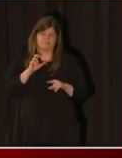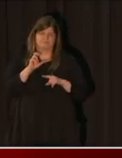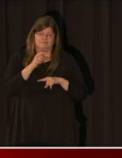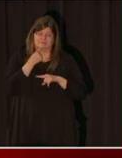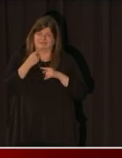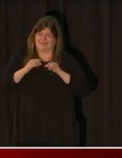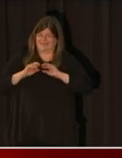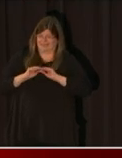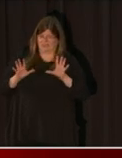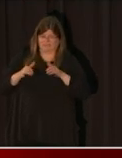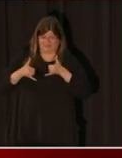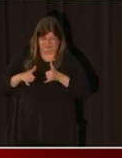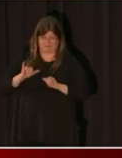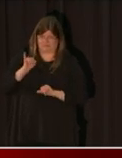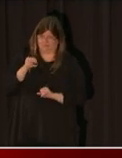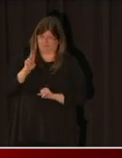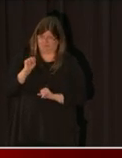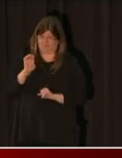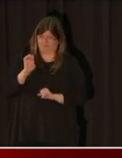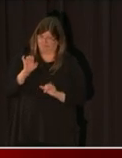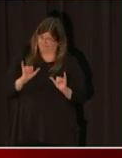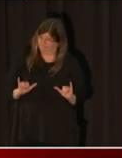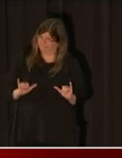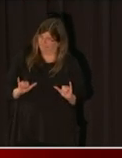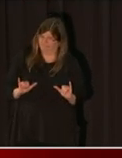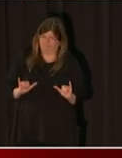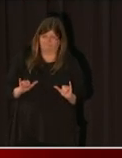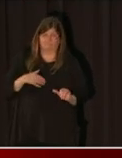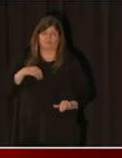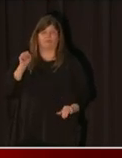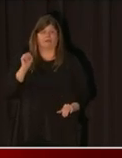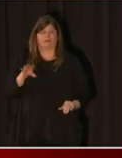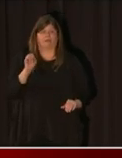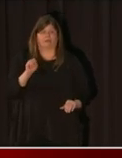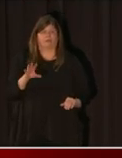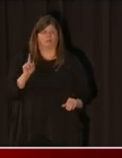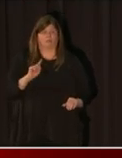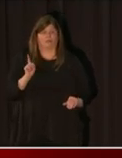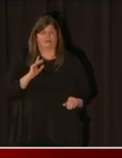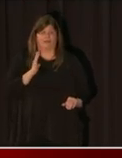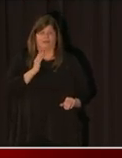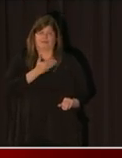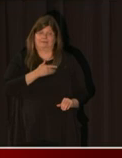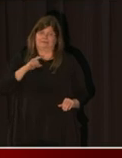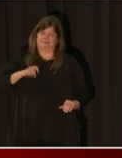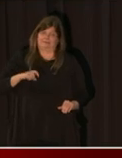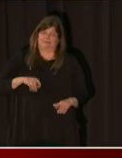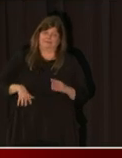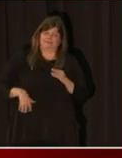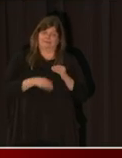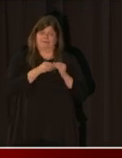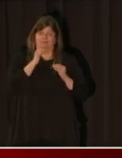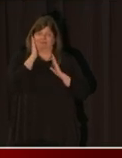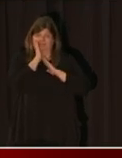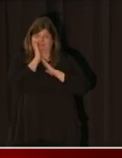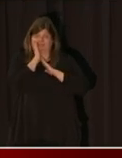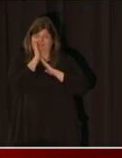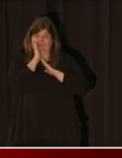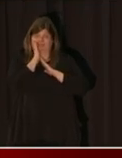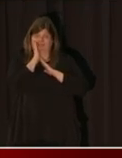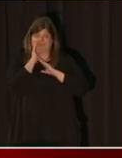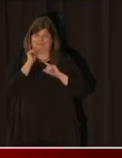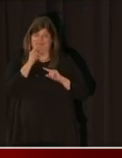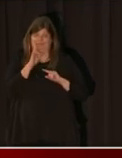think when I just gave the update about where our need for the additional beds would be shifted to May from